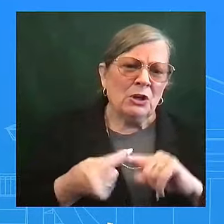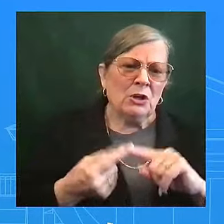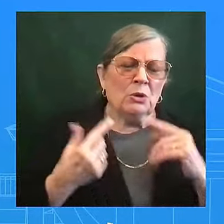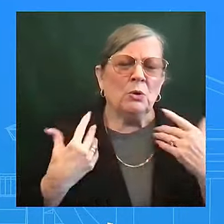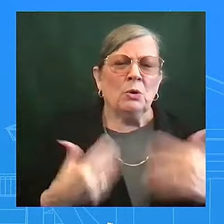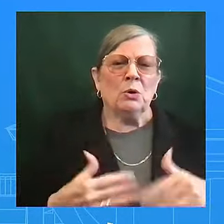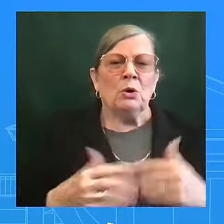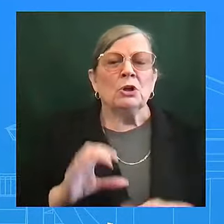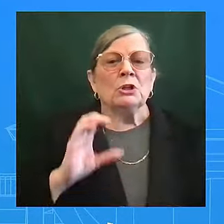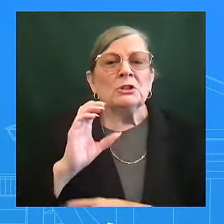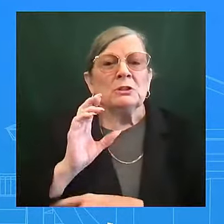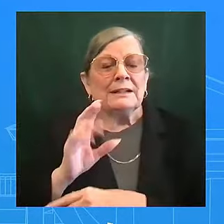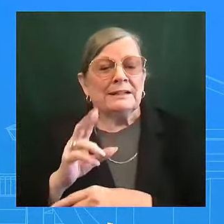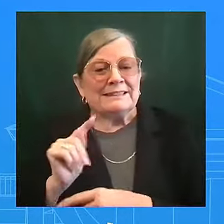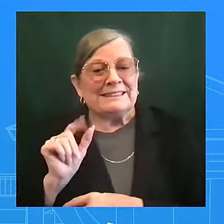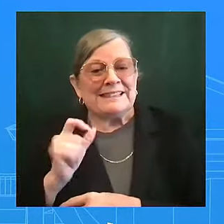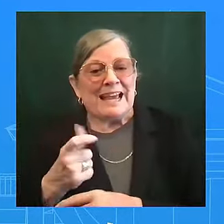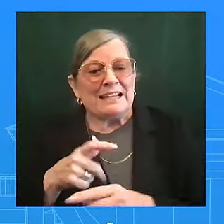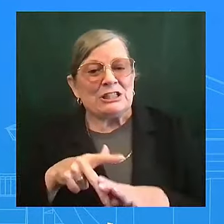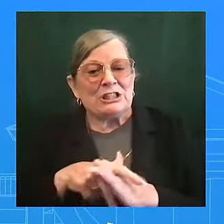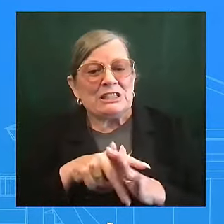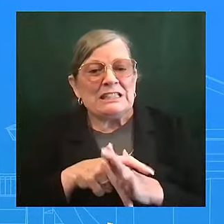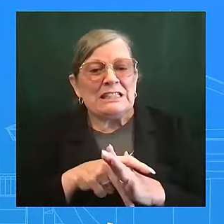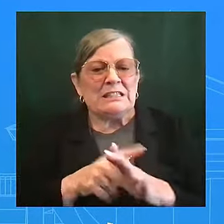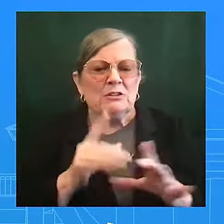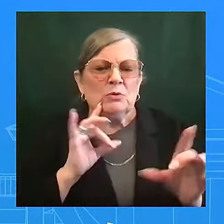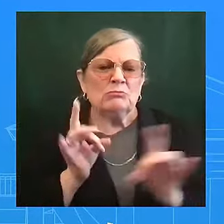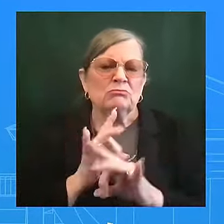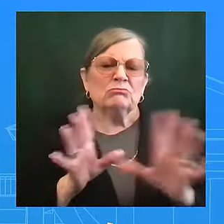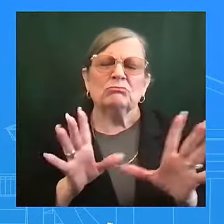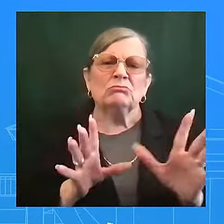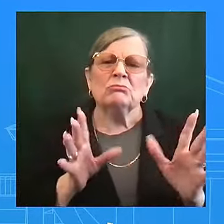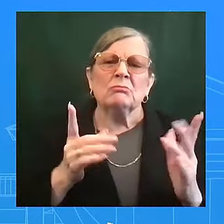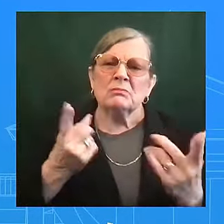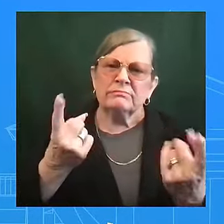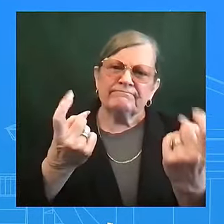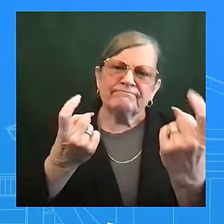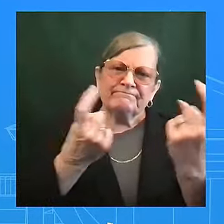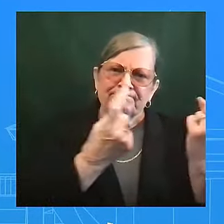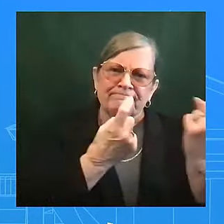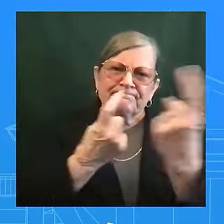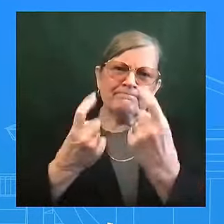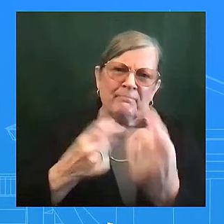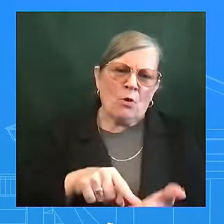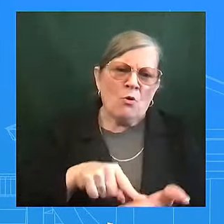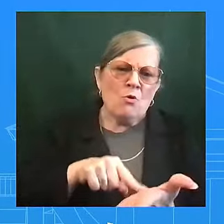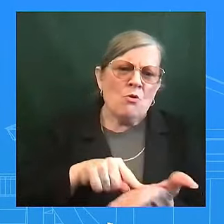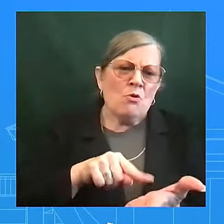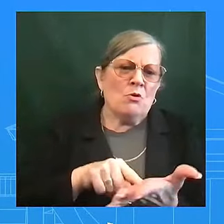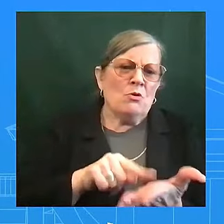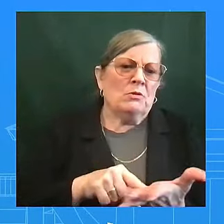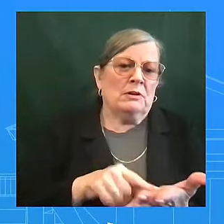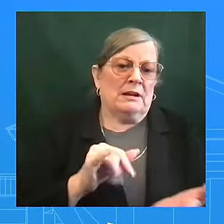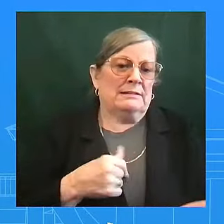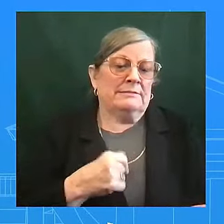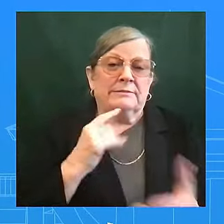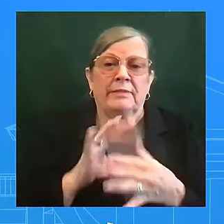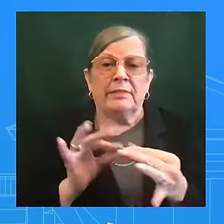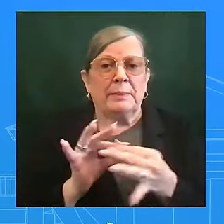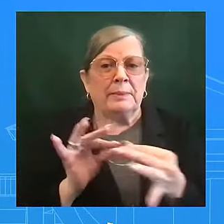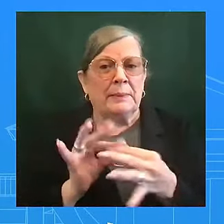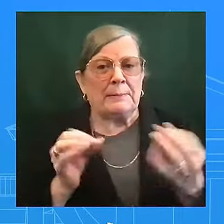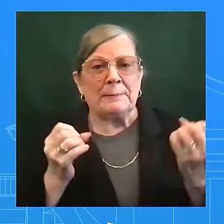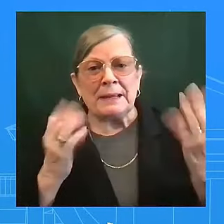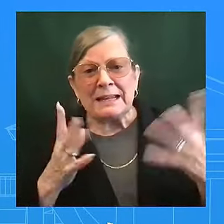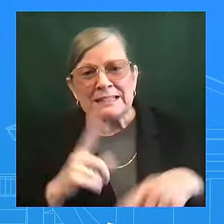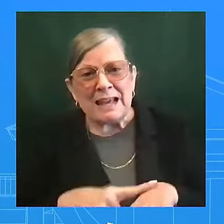So House Republicans should stop wasting time. I've said this many times before, repeat it at this podium, and